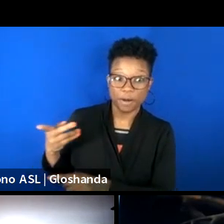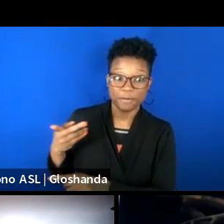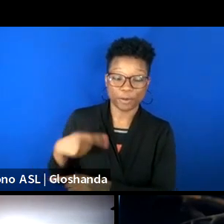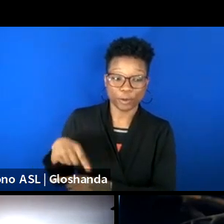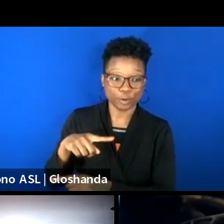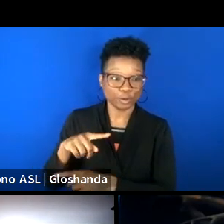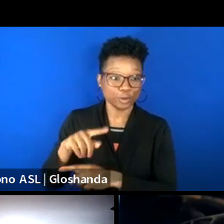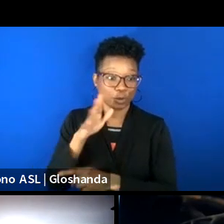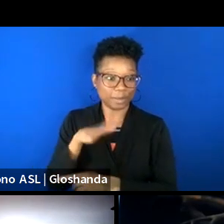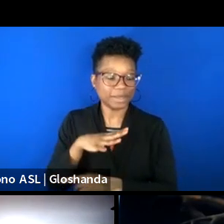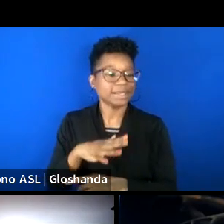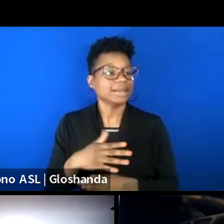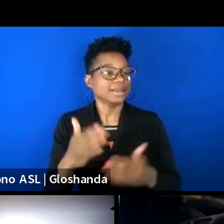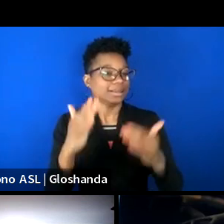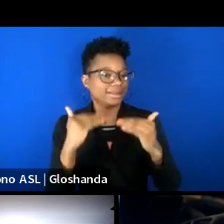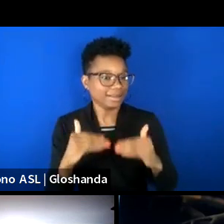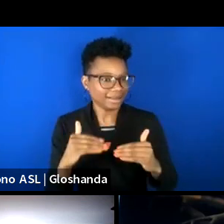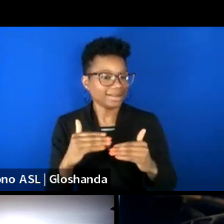LGBTQIA+